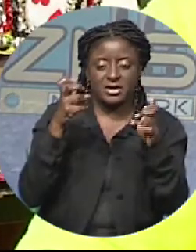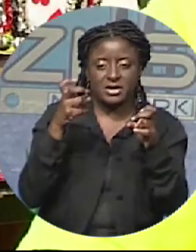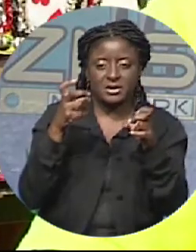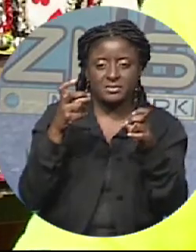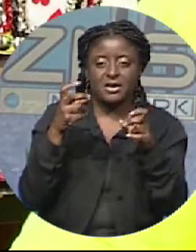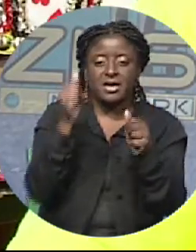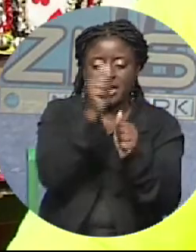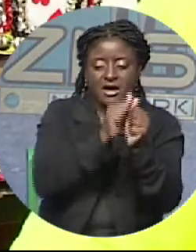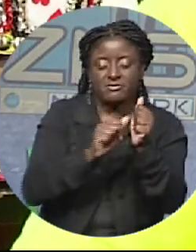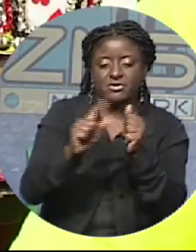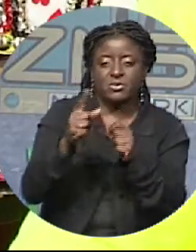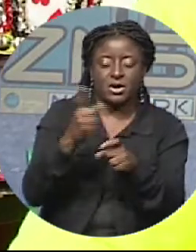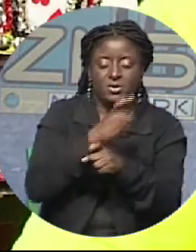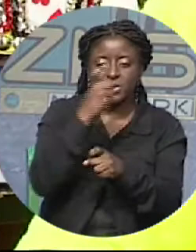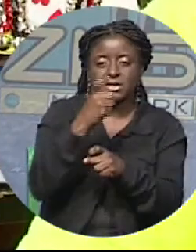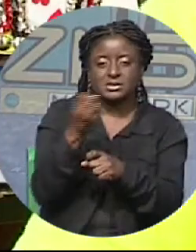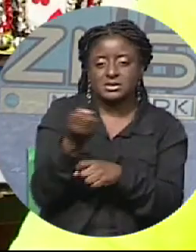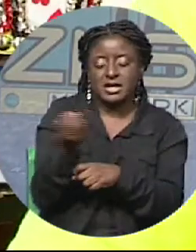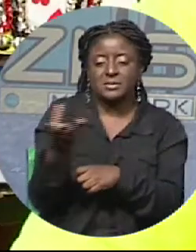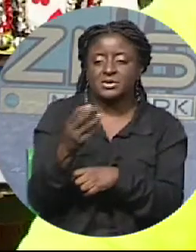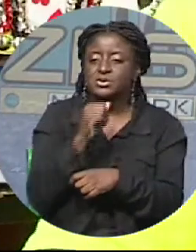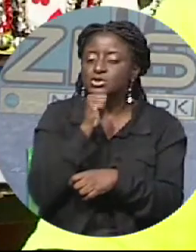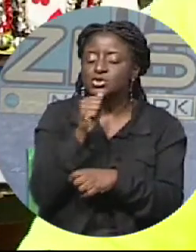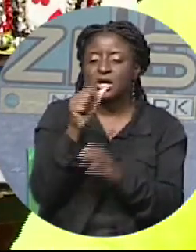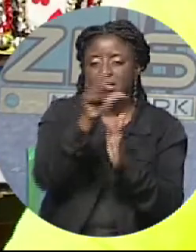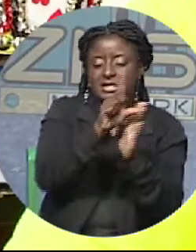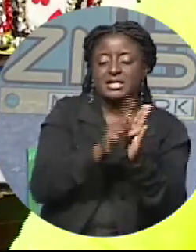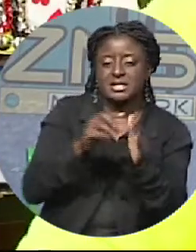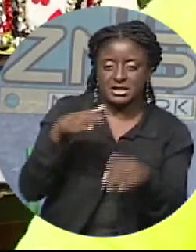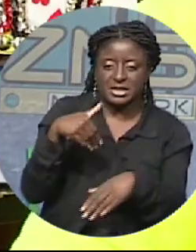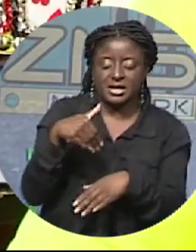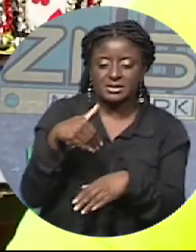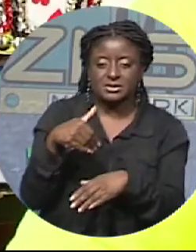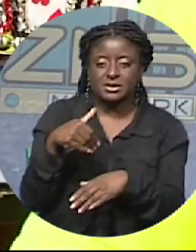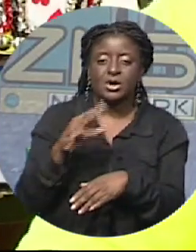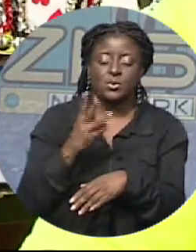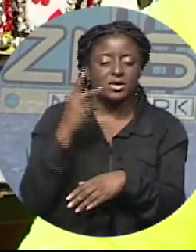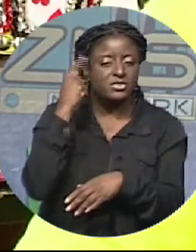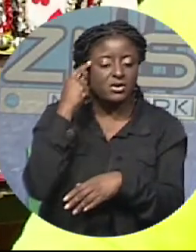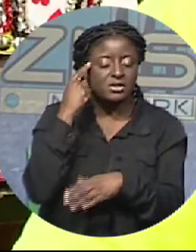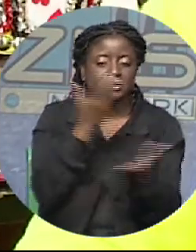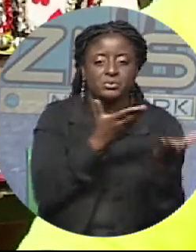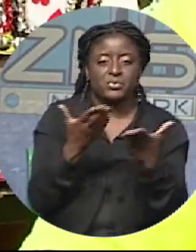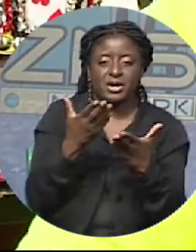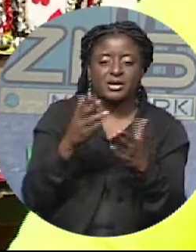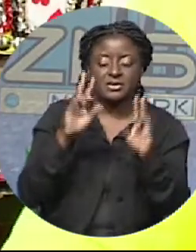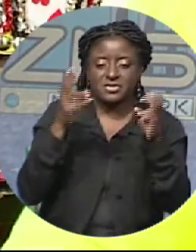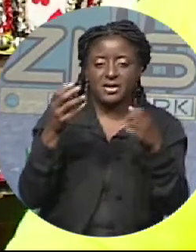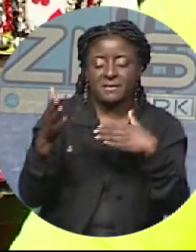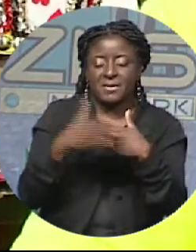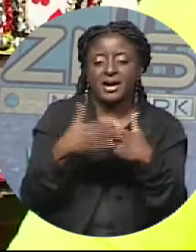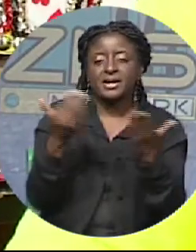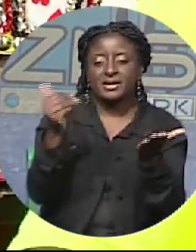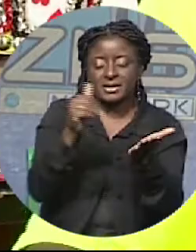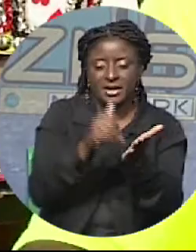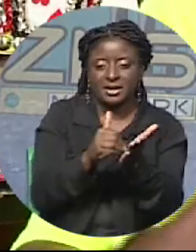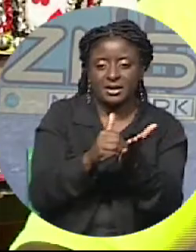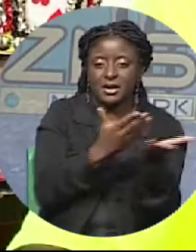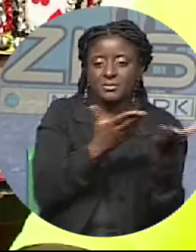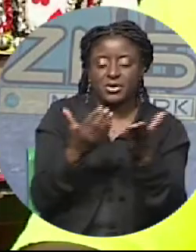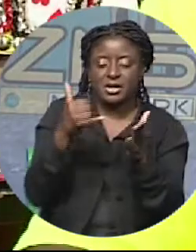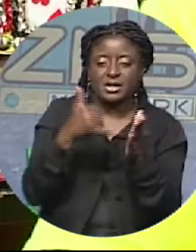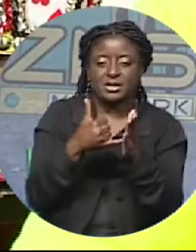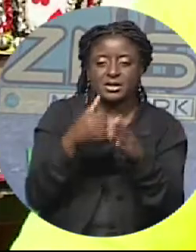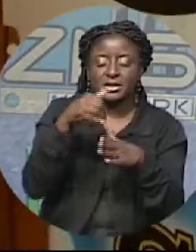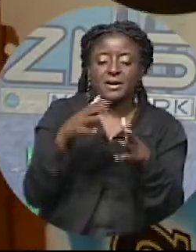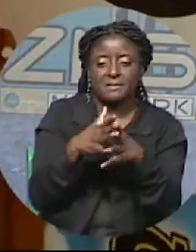things. So the gambling wasn't legal yet. So we thought we'd bring the theme back again and just bring it in a bigger